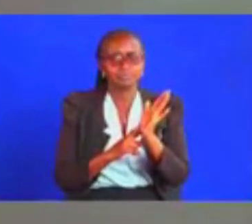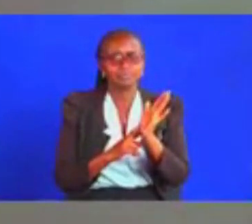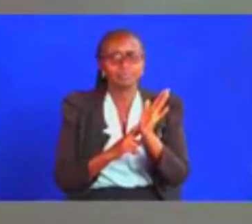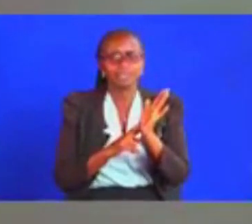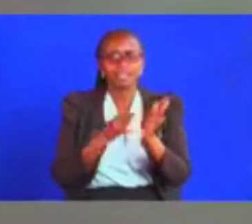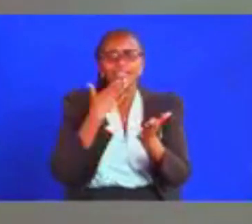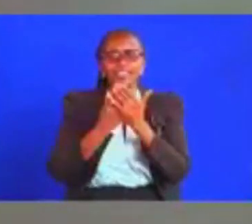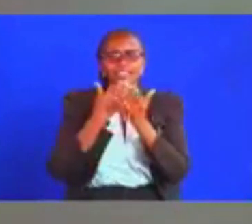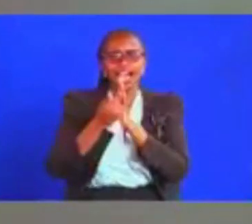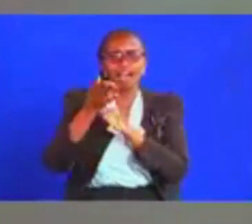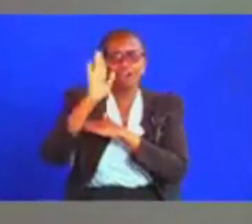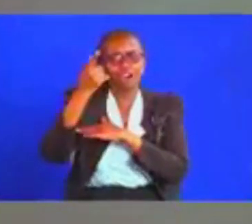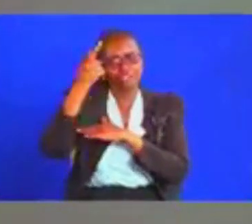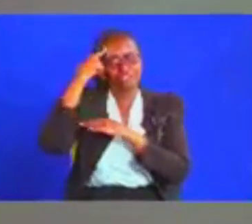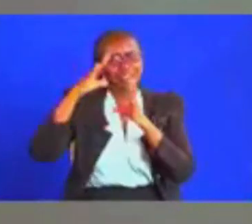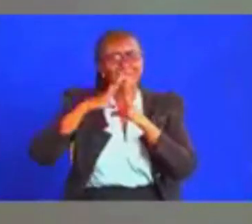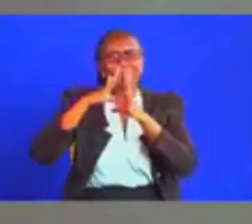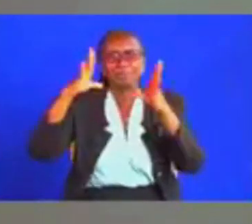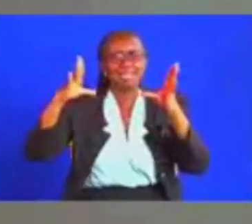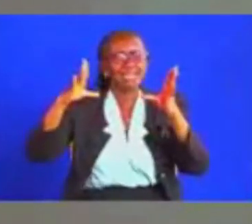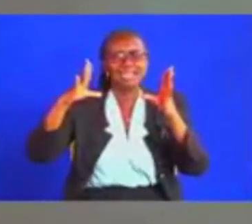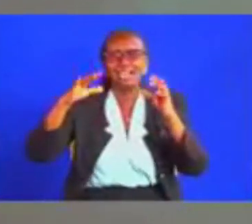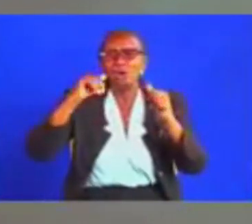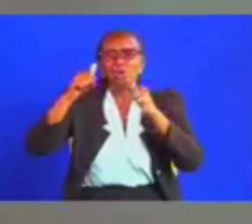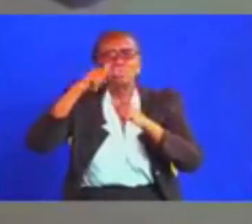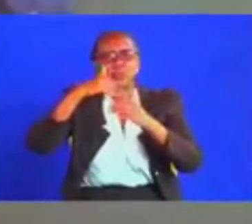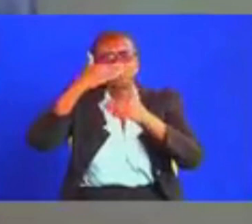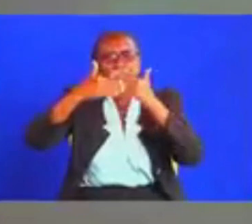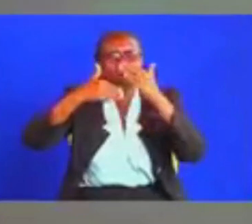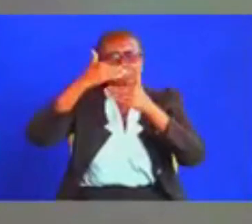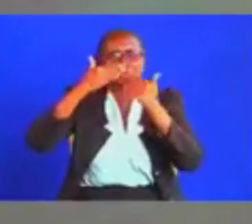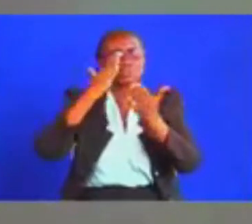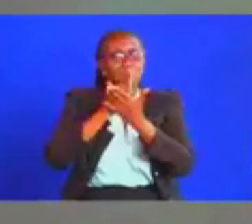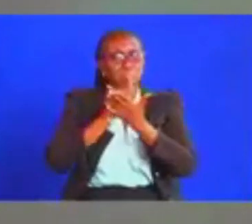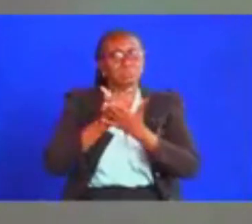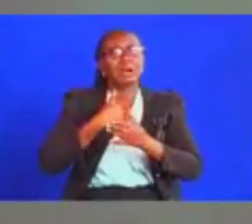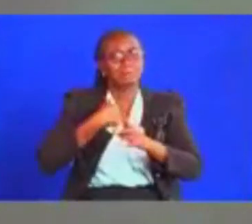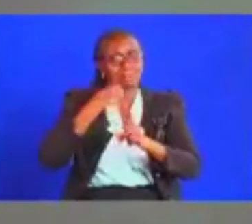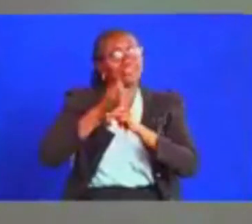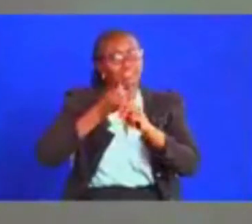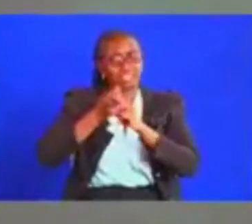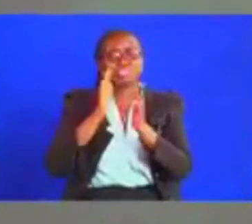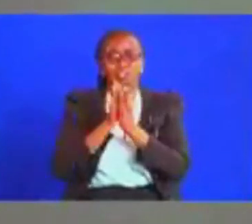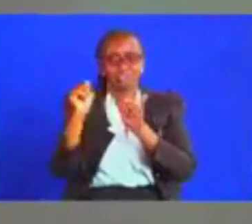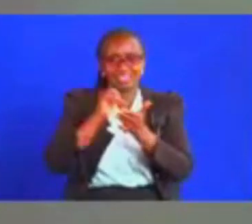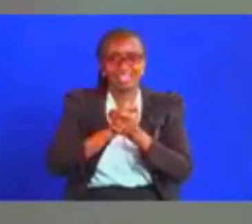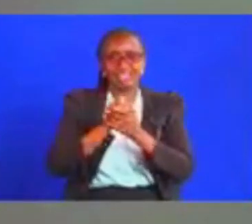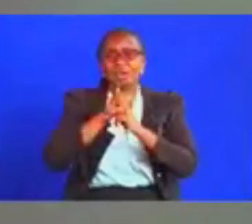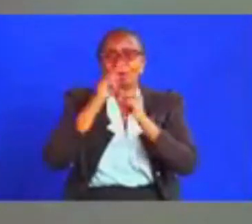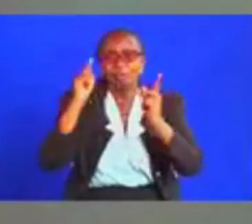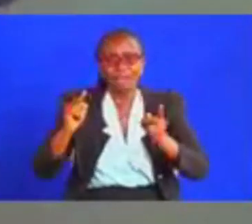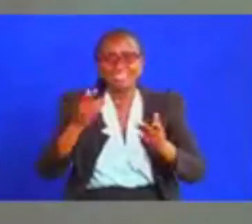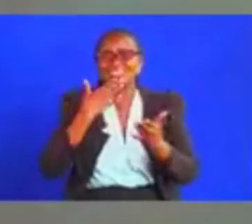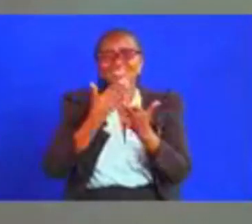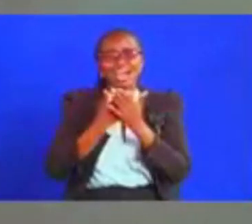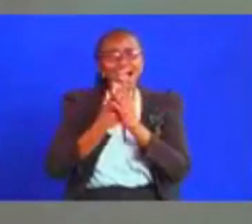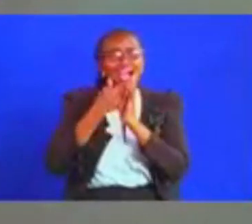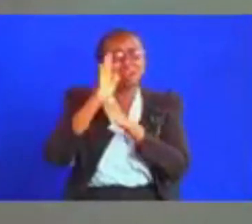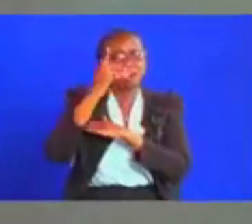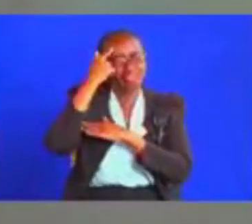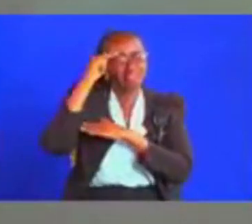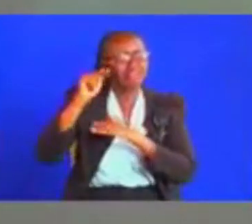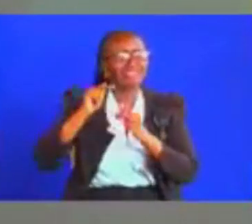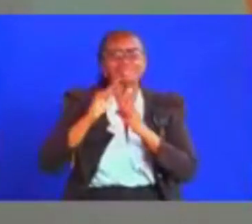Thank God for the magnificent structures we are building, and I'm an advocate of that. Thank God for the glitz and the glamour